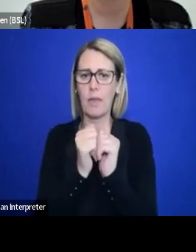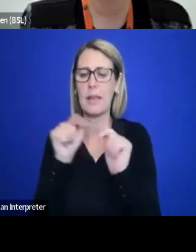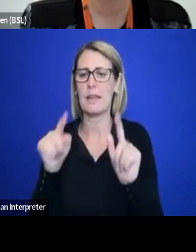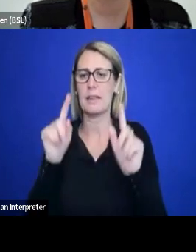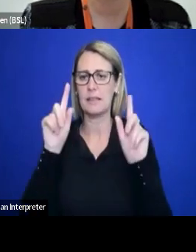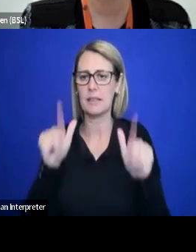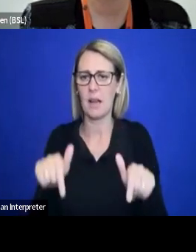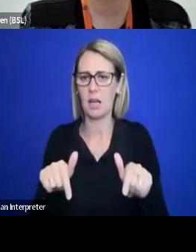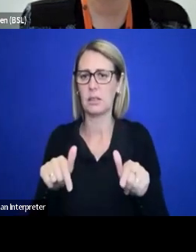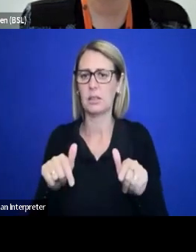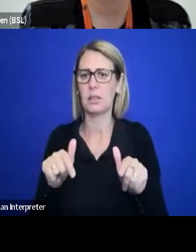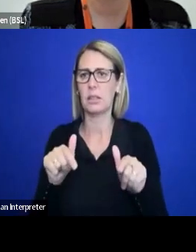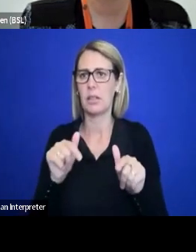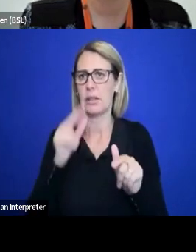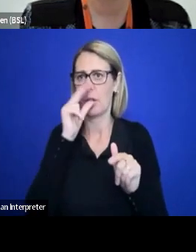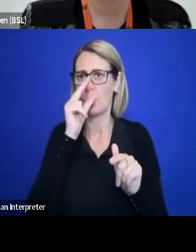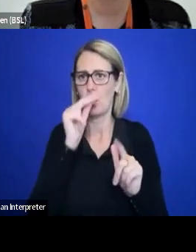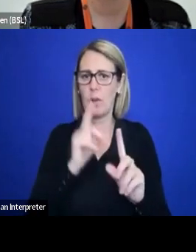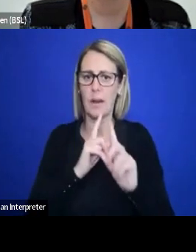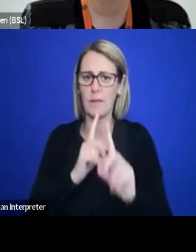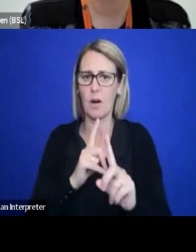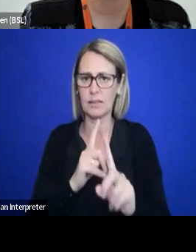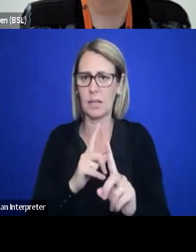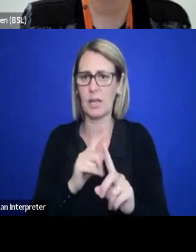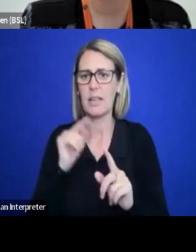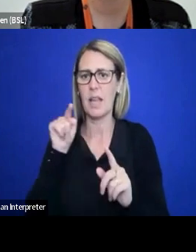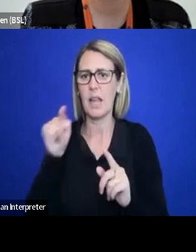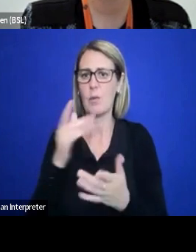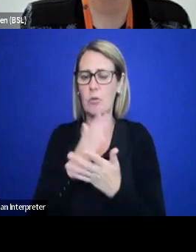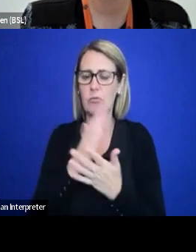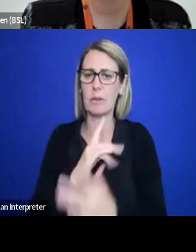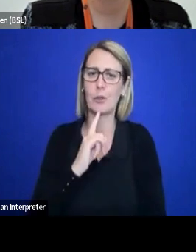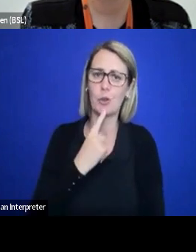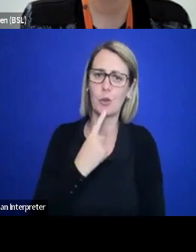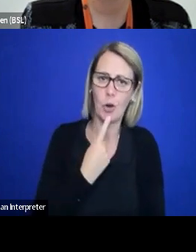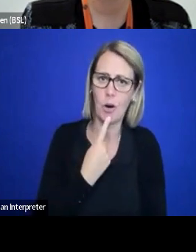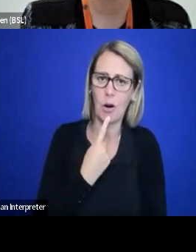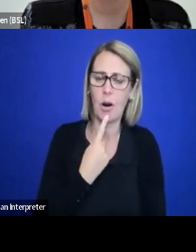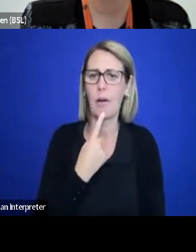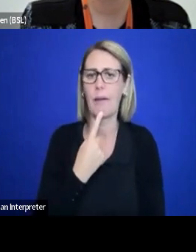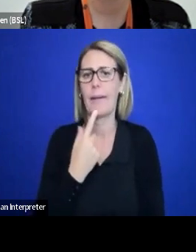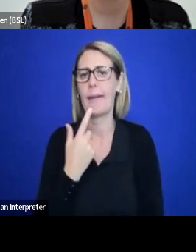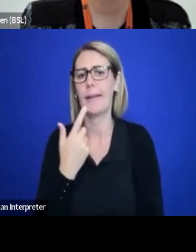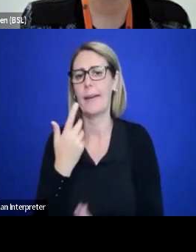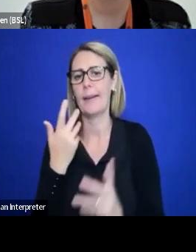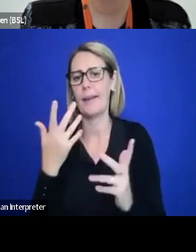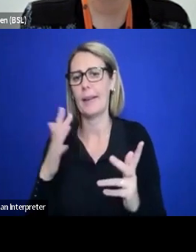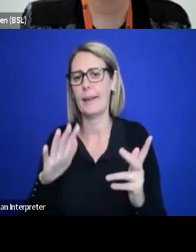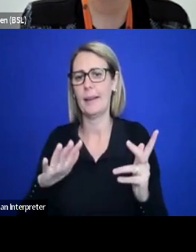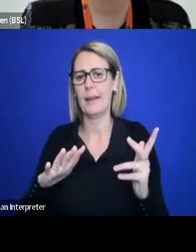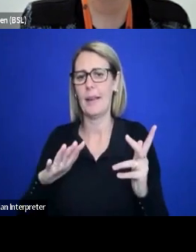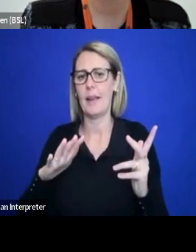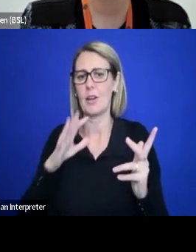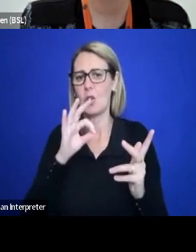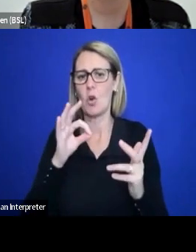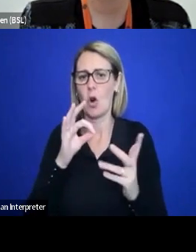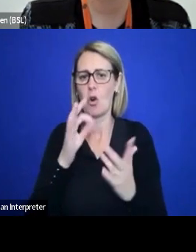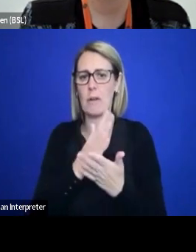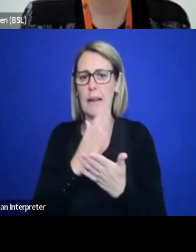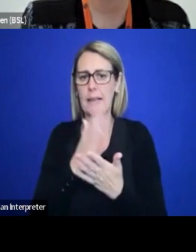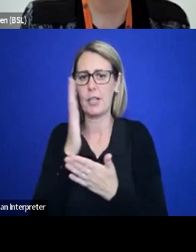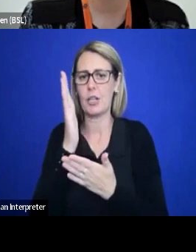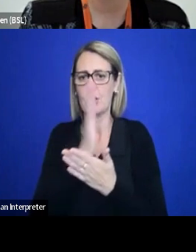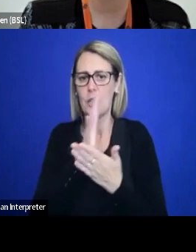first as a youth advisor, he was really shy and not sharing or opening